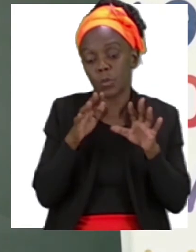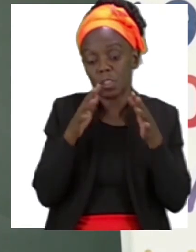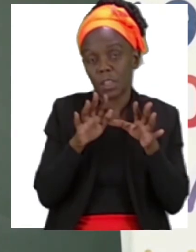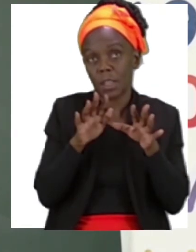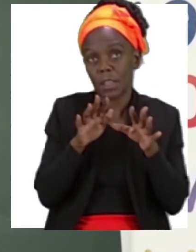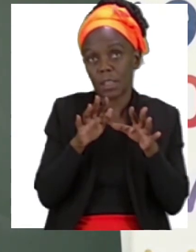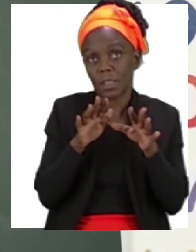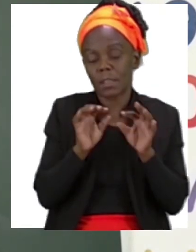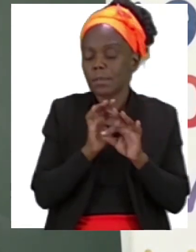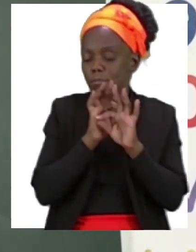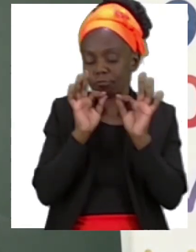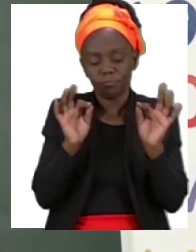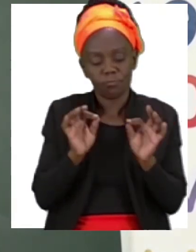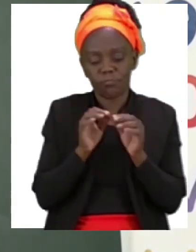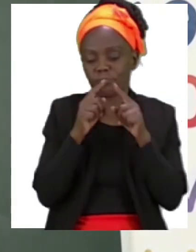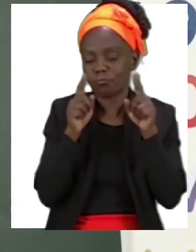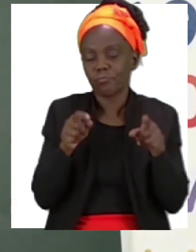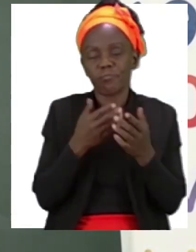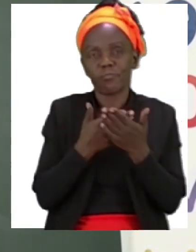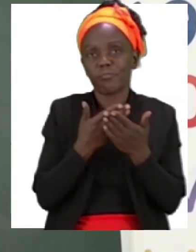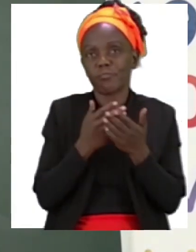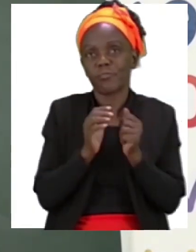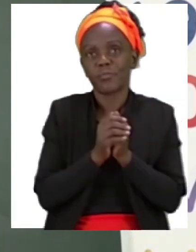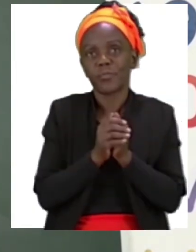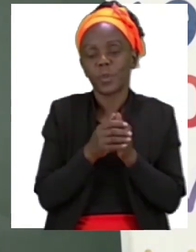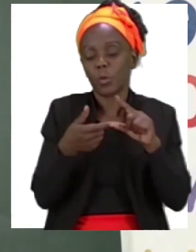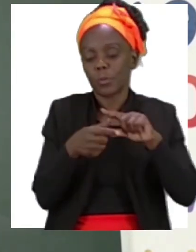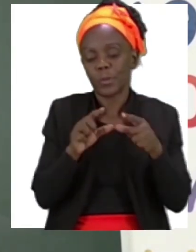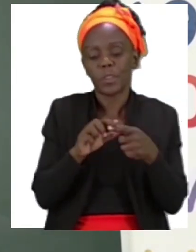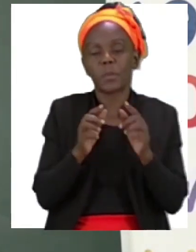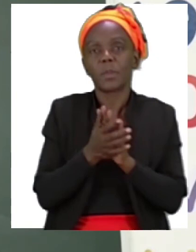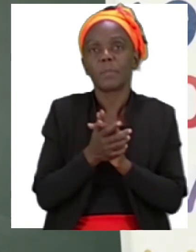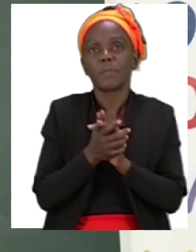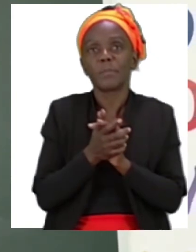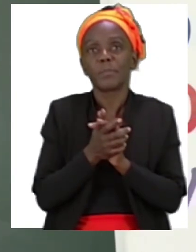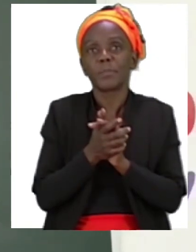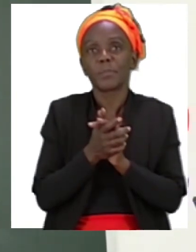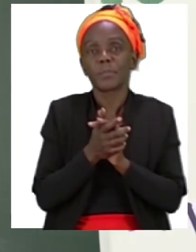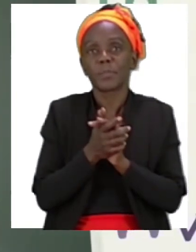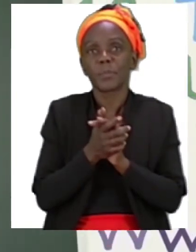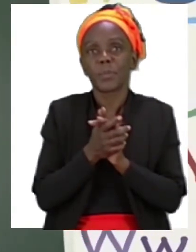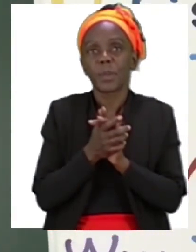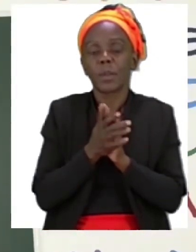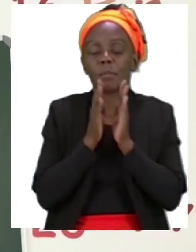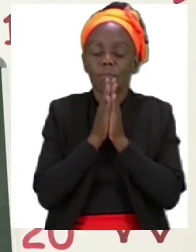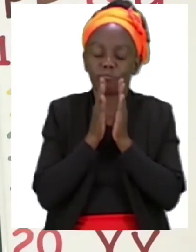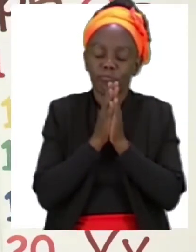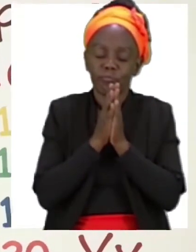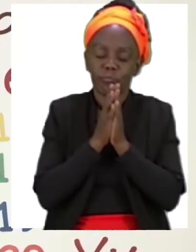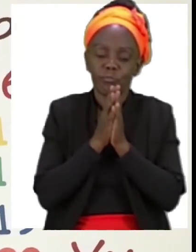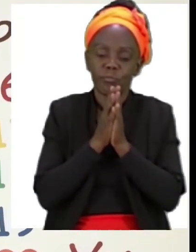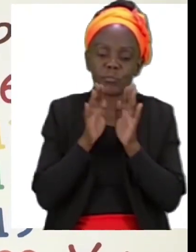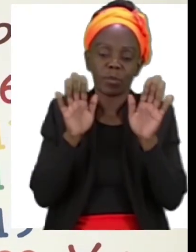see beautiful pictures. Remember, when you're coloring, please can you color either going up and